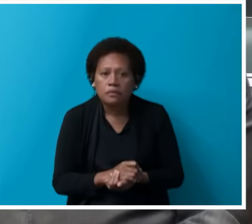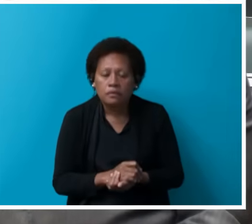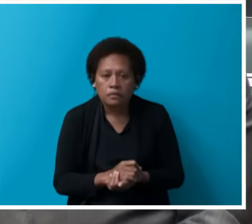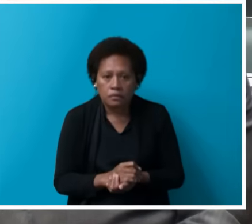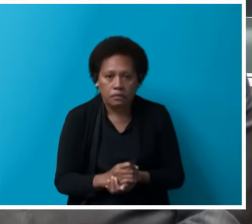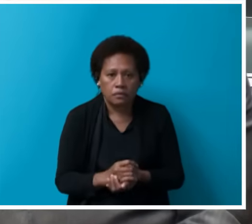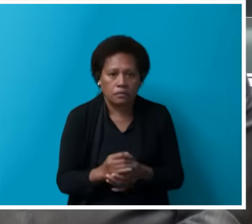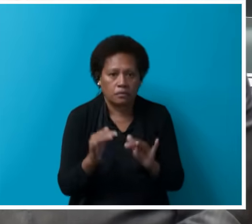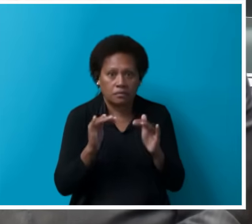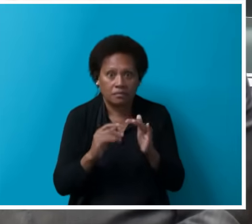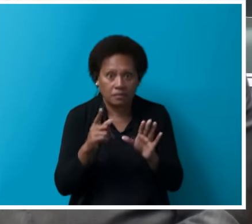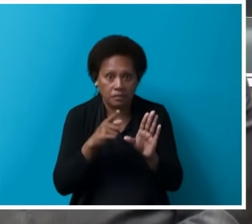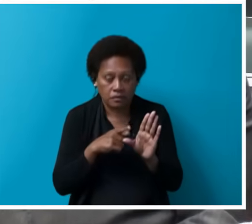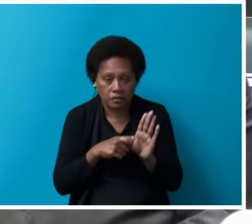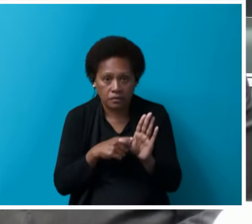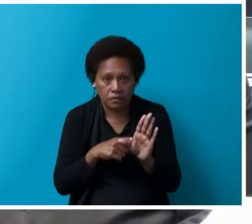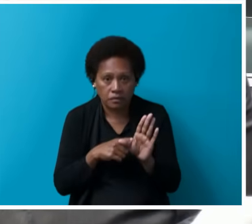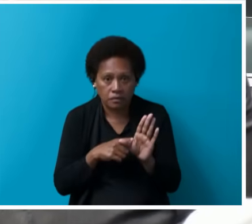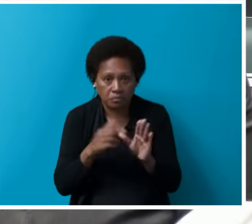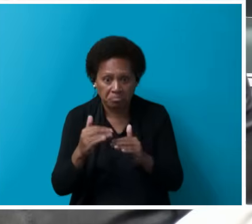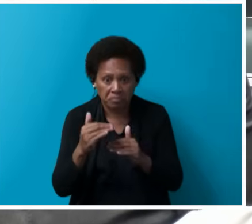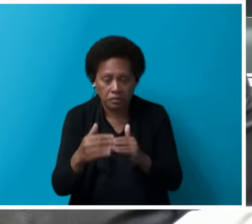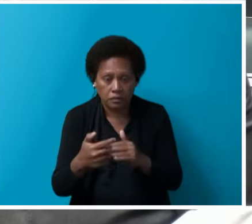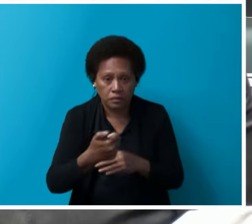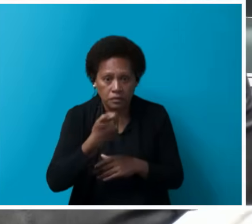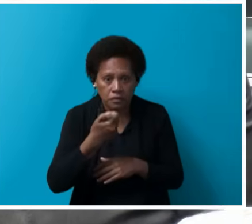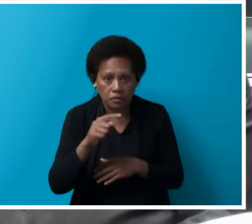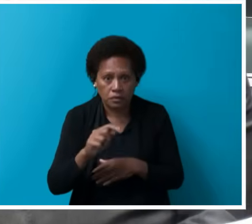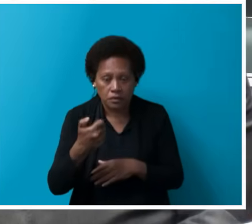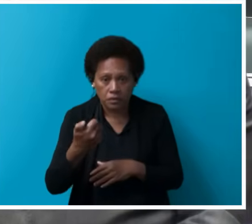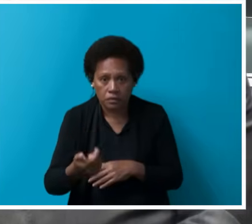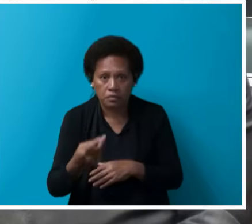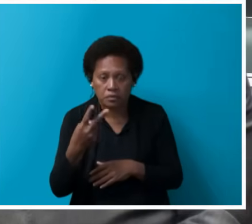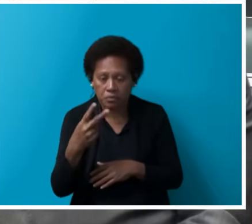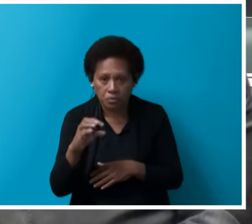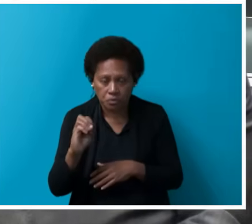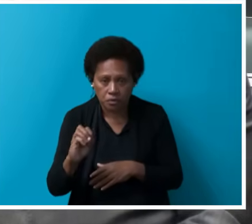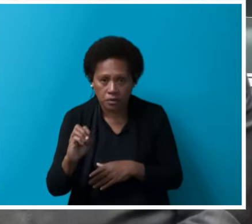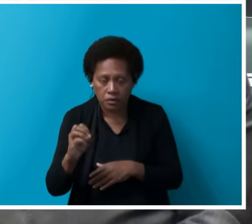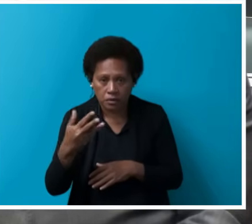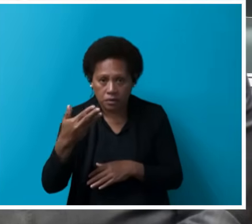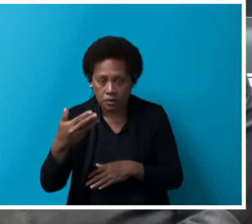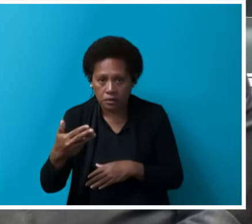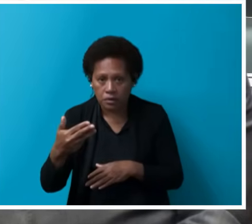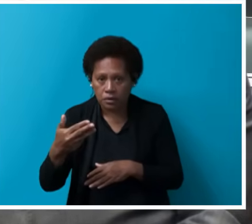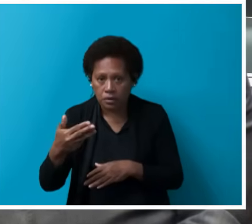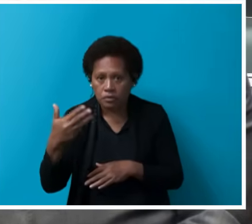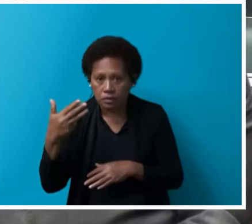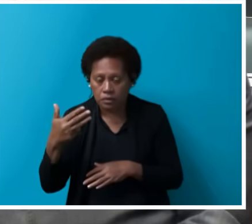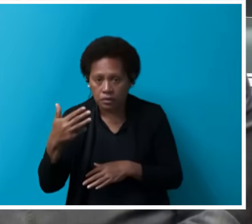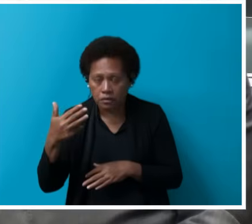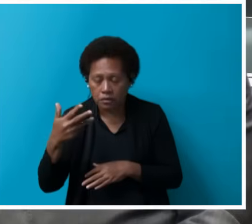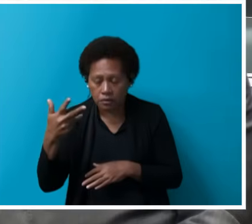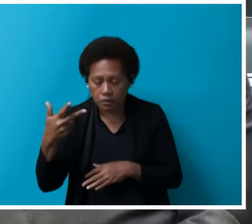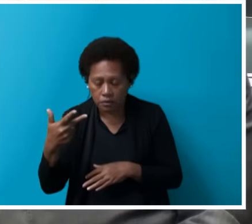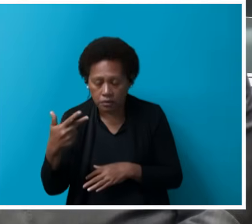Inflation, year-end inflation, was 6.6 in 2008, 6.8 in 2009, 3.6 in 2010.